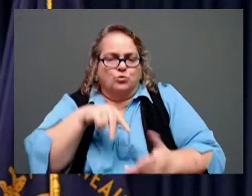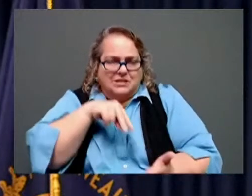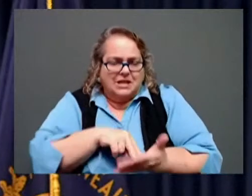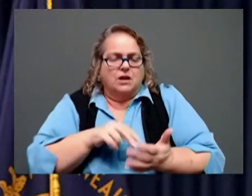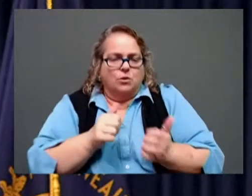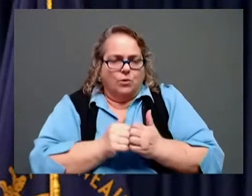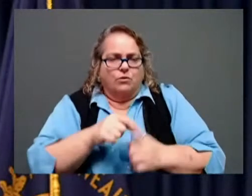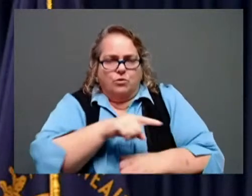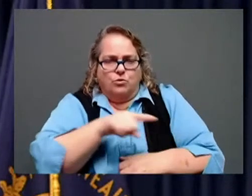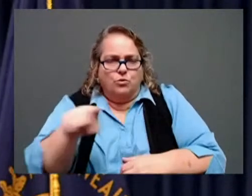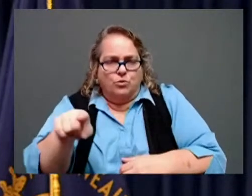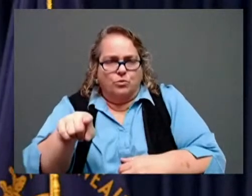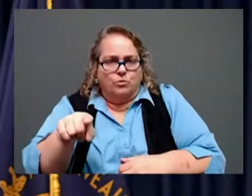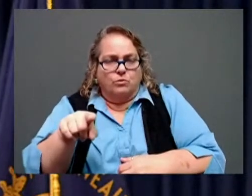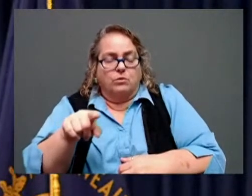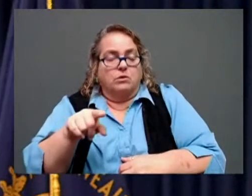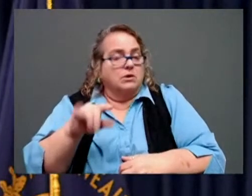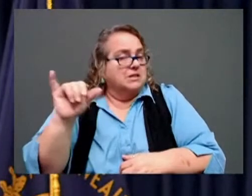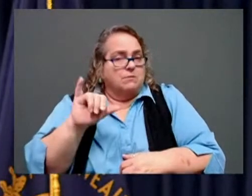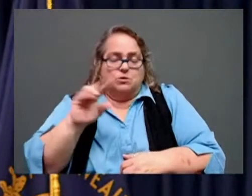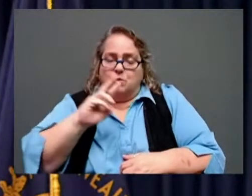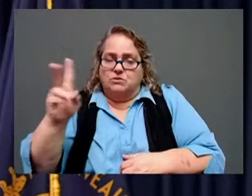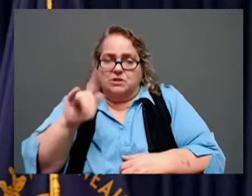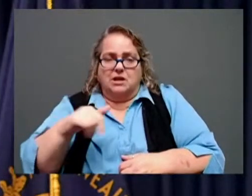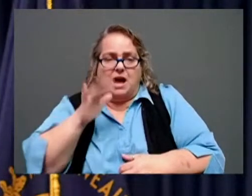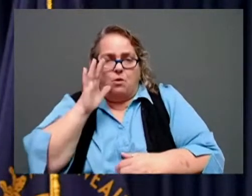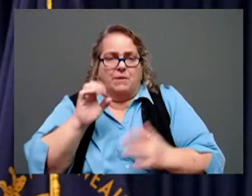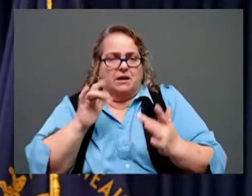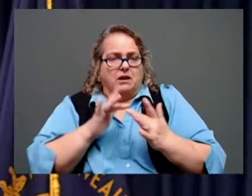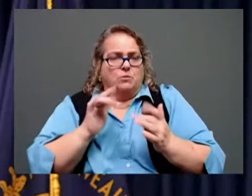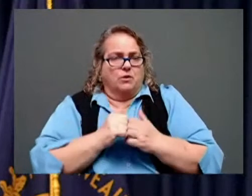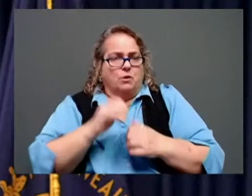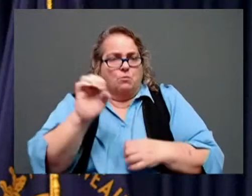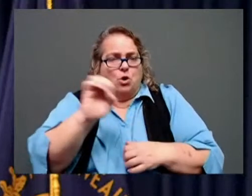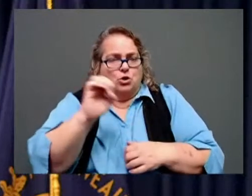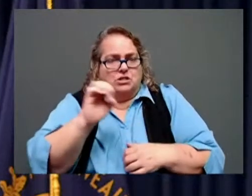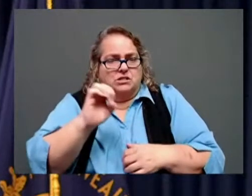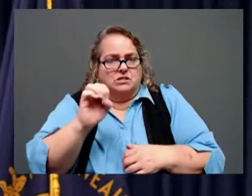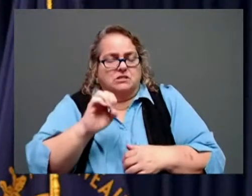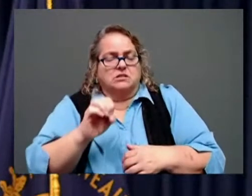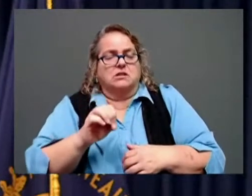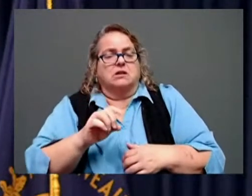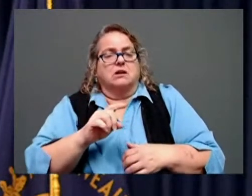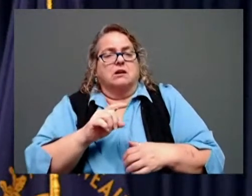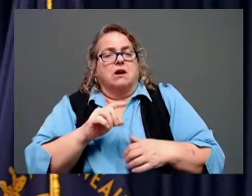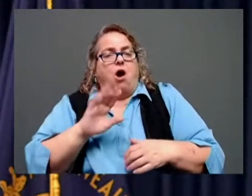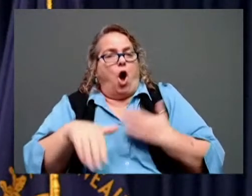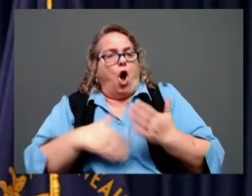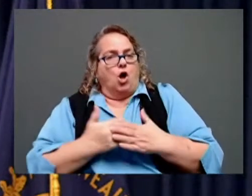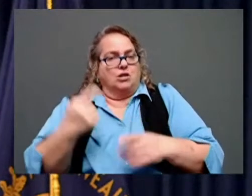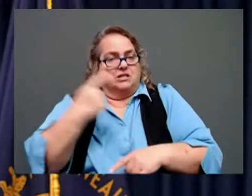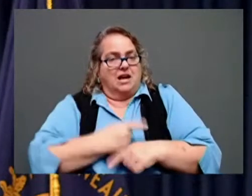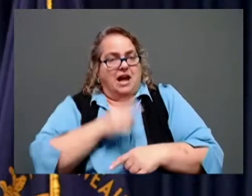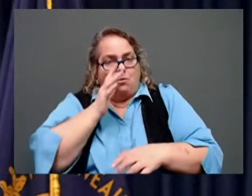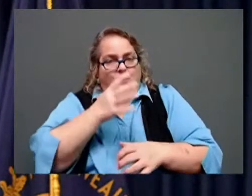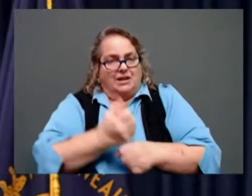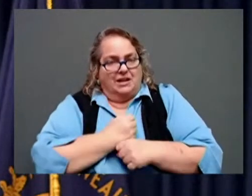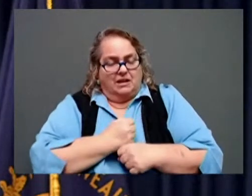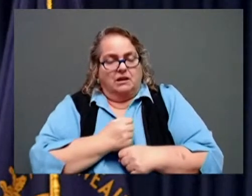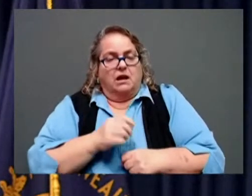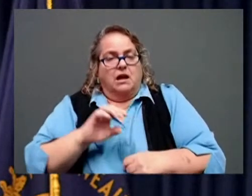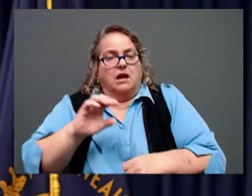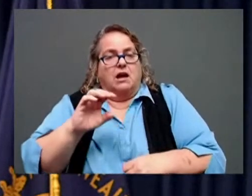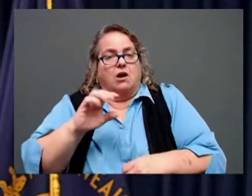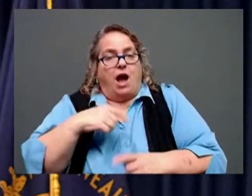be in contact with the Emergency Operations Center all day, going to receive an in-person briefing. When I get back from the West, we will be back in